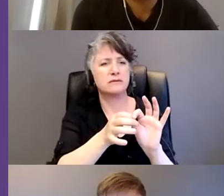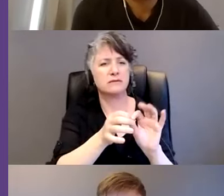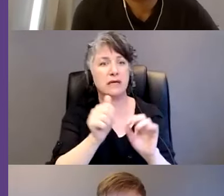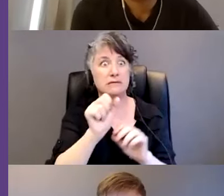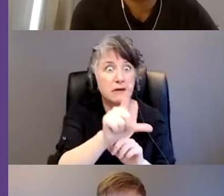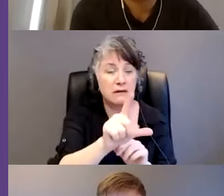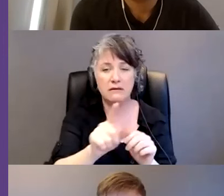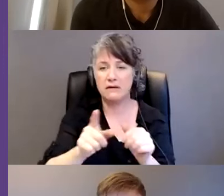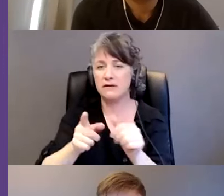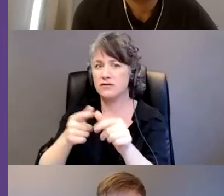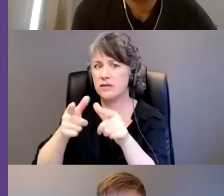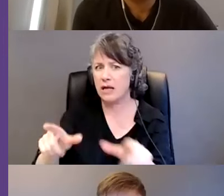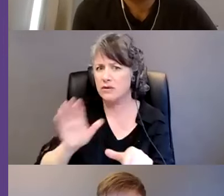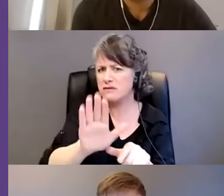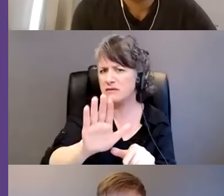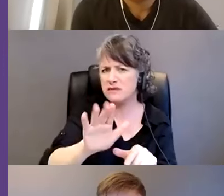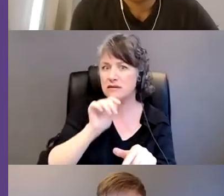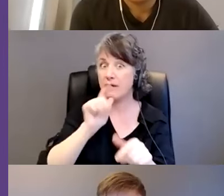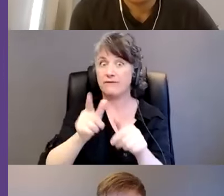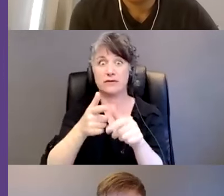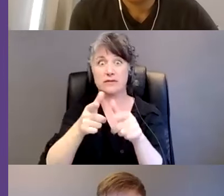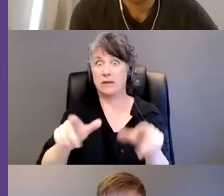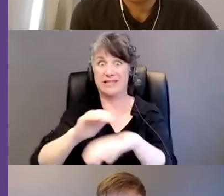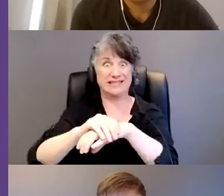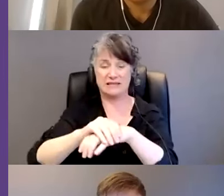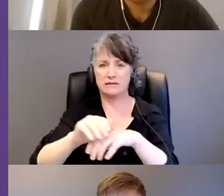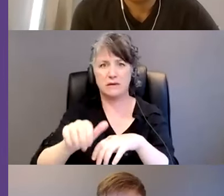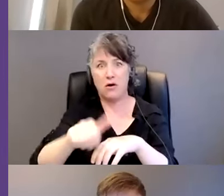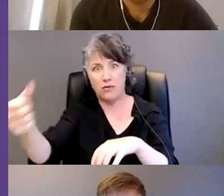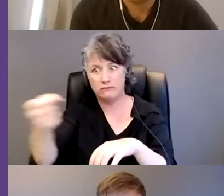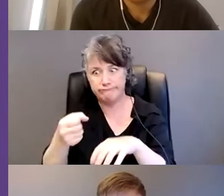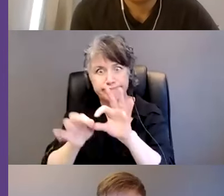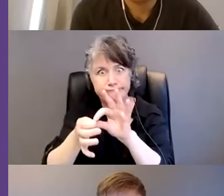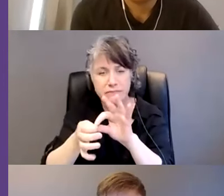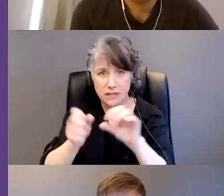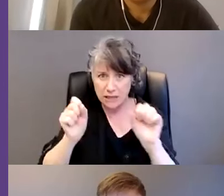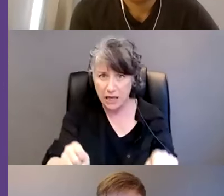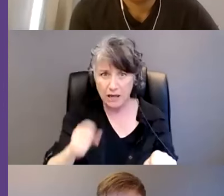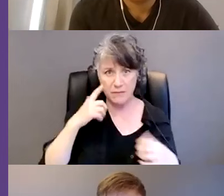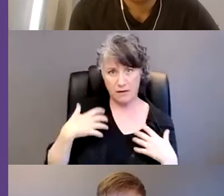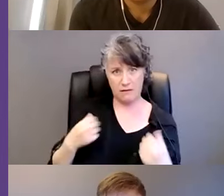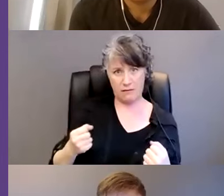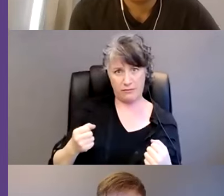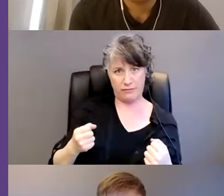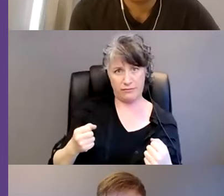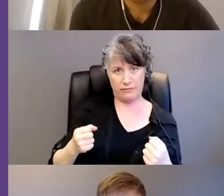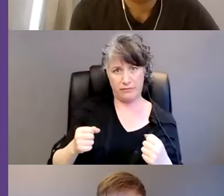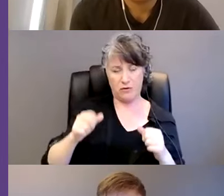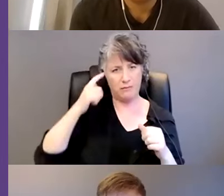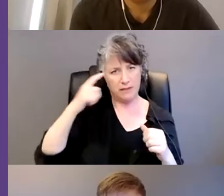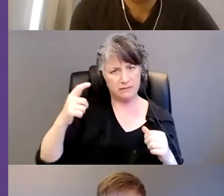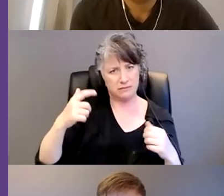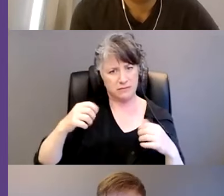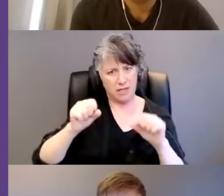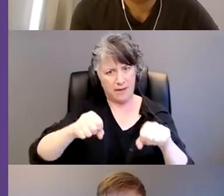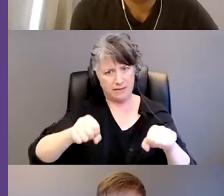first language translator if English is not their first language, with them at a capacity assessment, and also for a geriatric assessment with you,